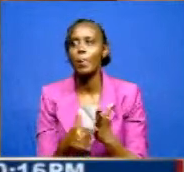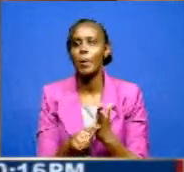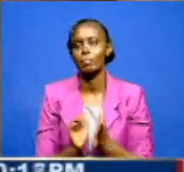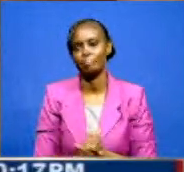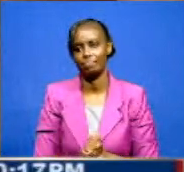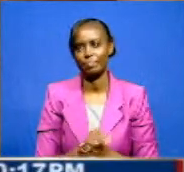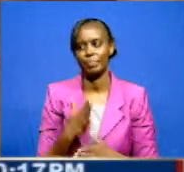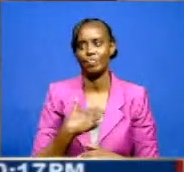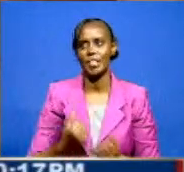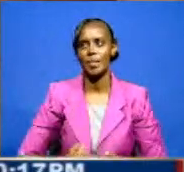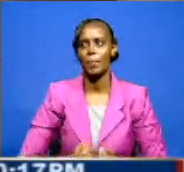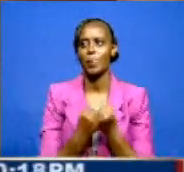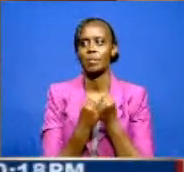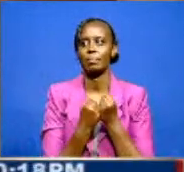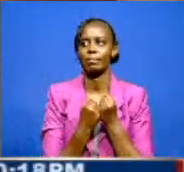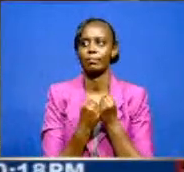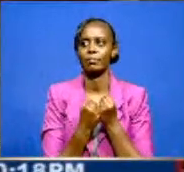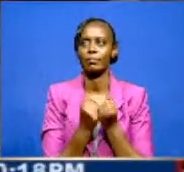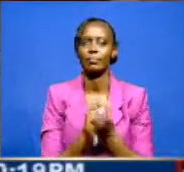I support, Mr. Speaker.